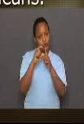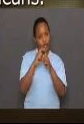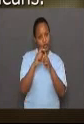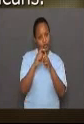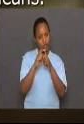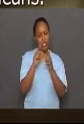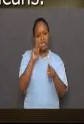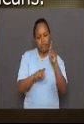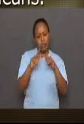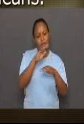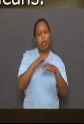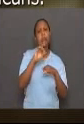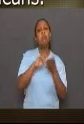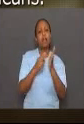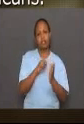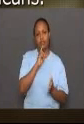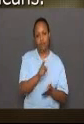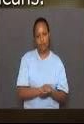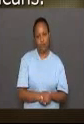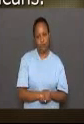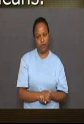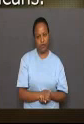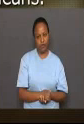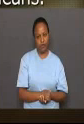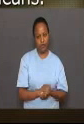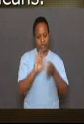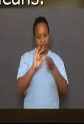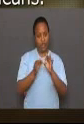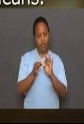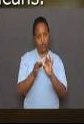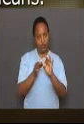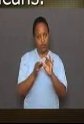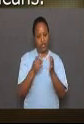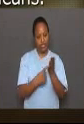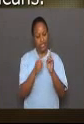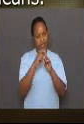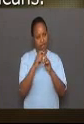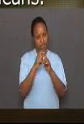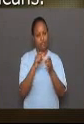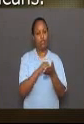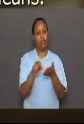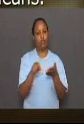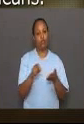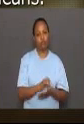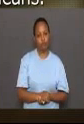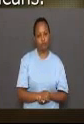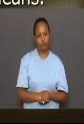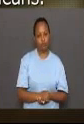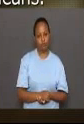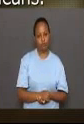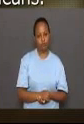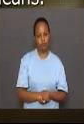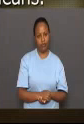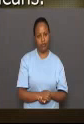sovereignty mean? Write down a definition for this term. After you